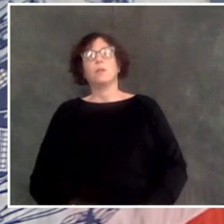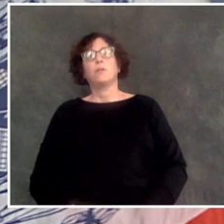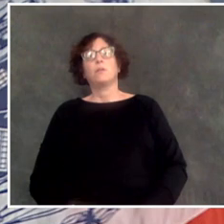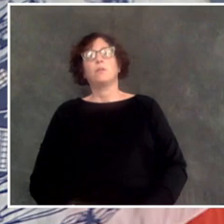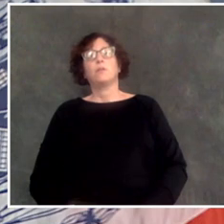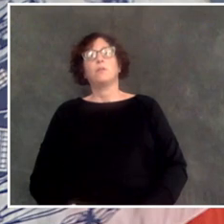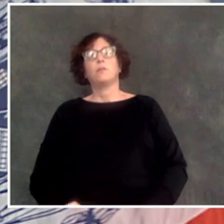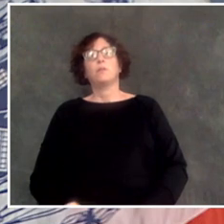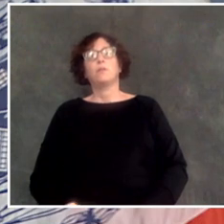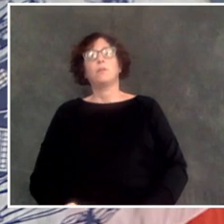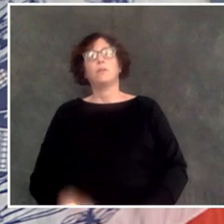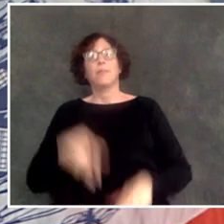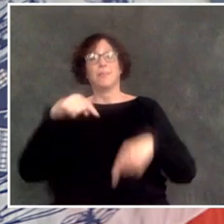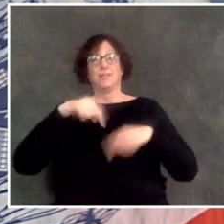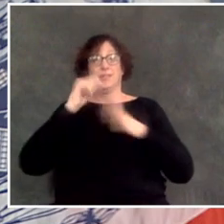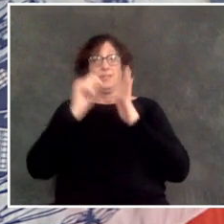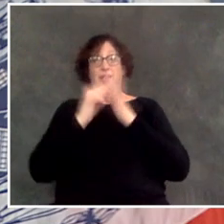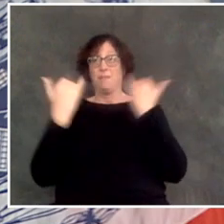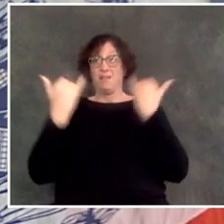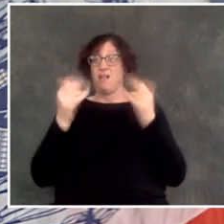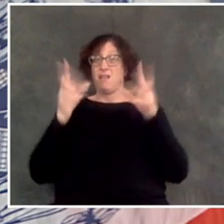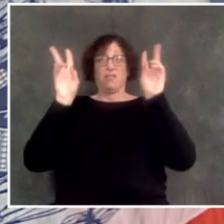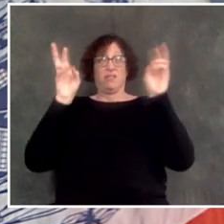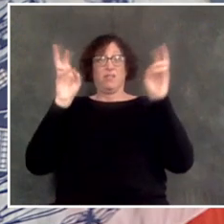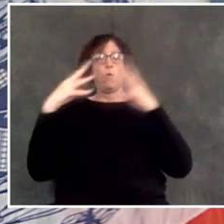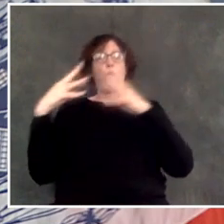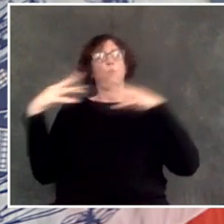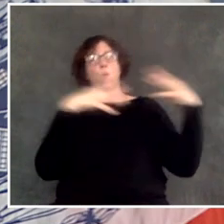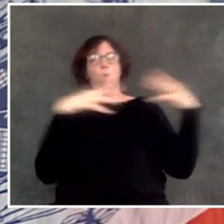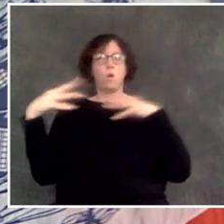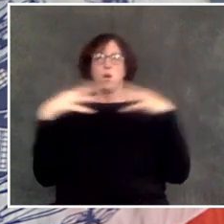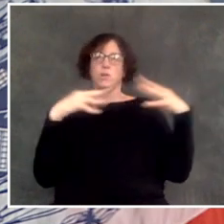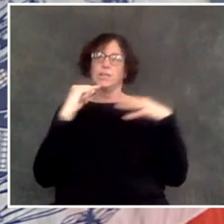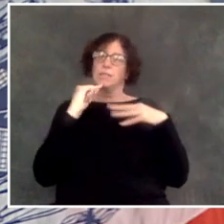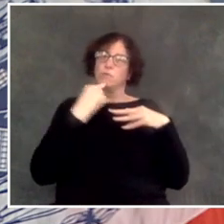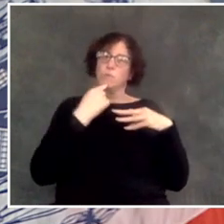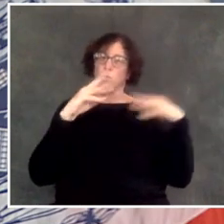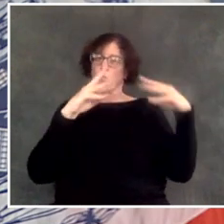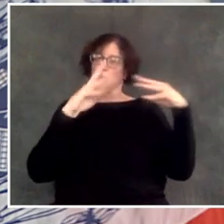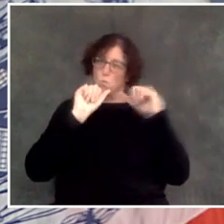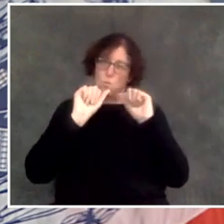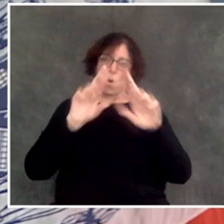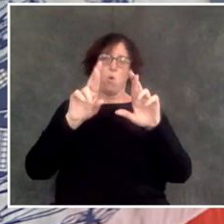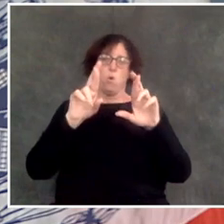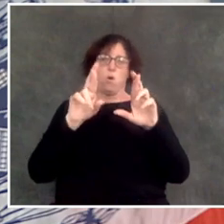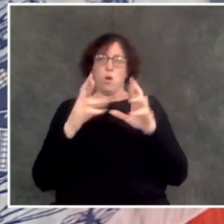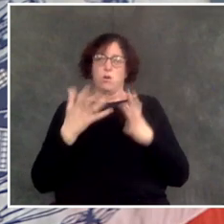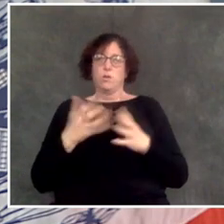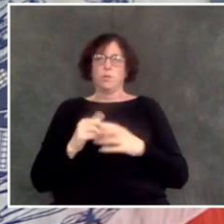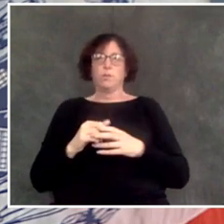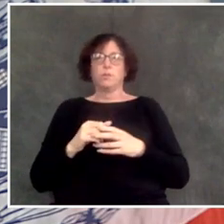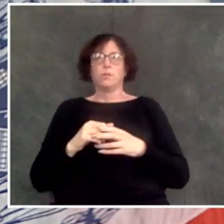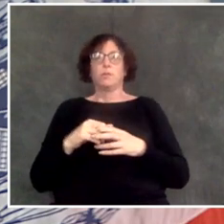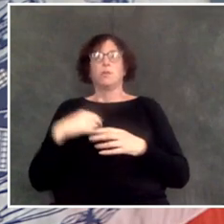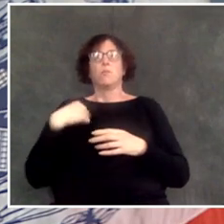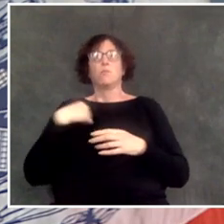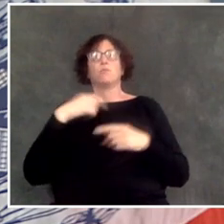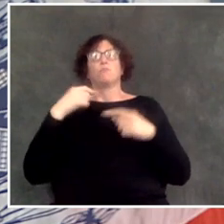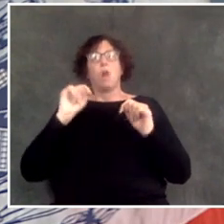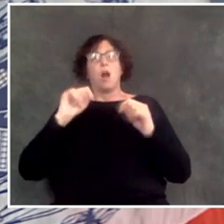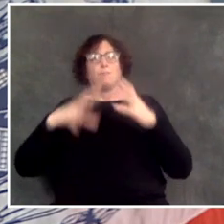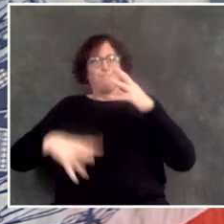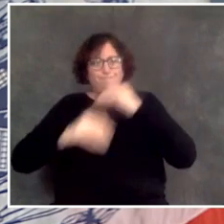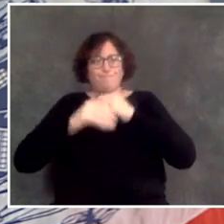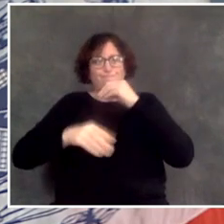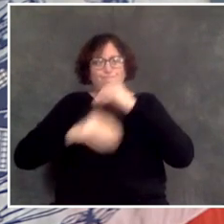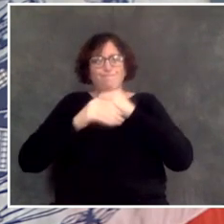the 20,000 hospital beds that were the normal reality in New York City for decades, we're now saying we're going to put 65,000 more on top of